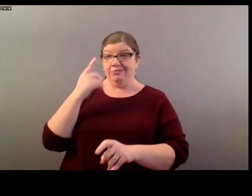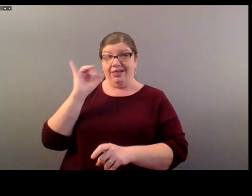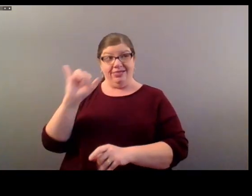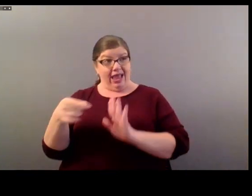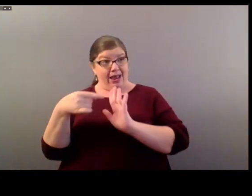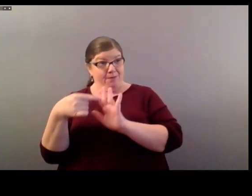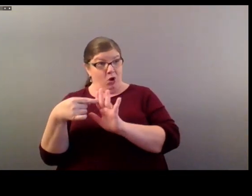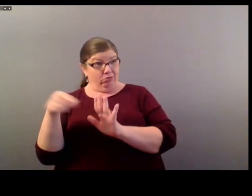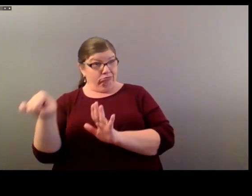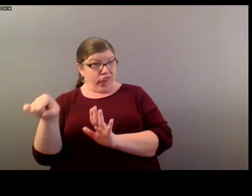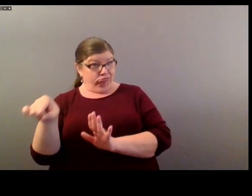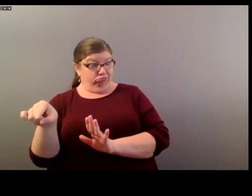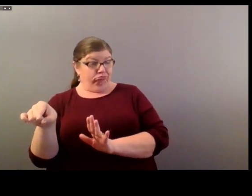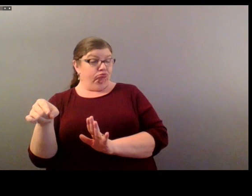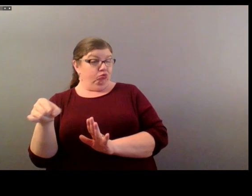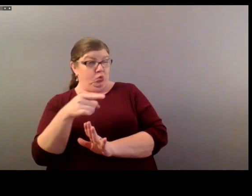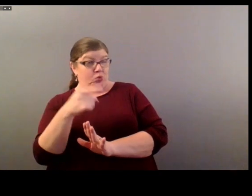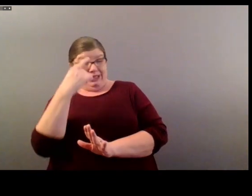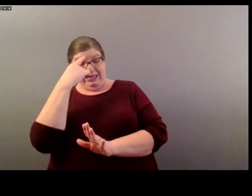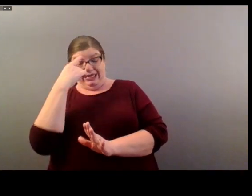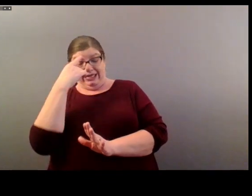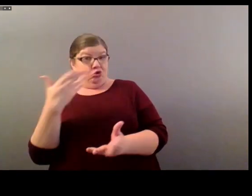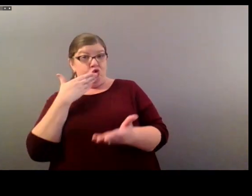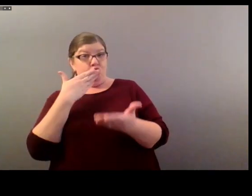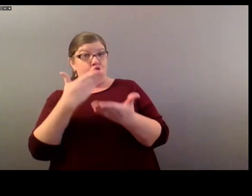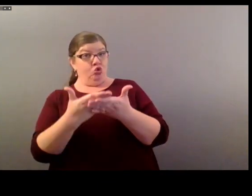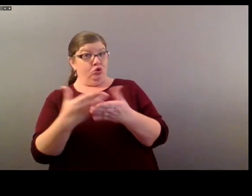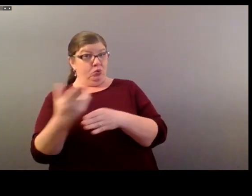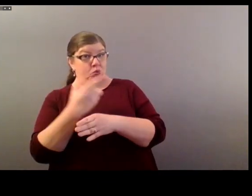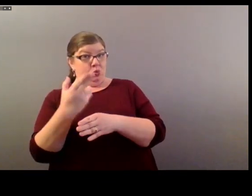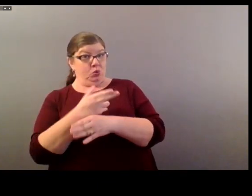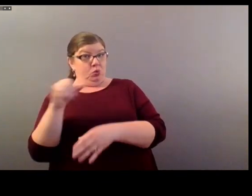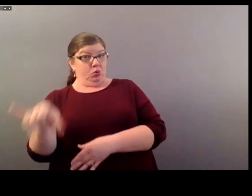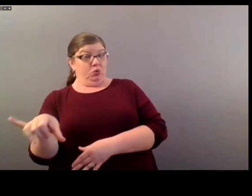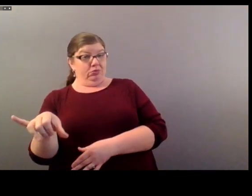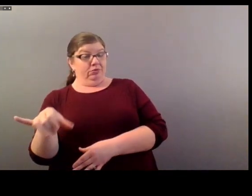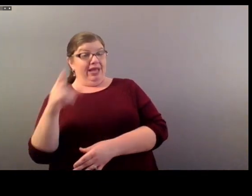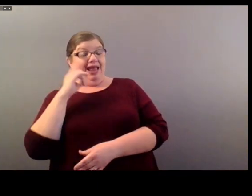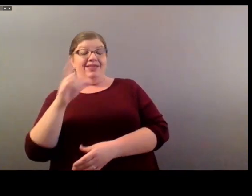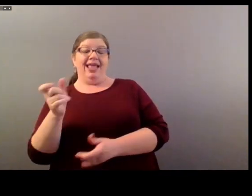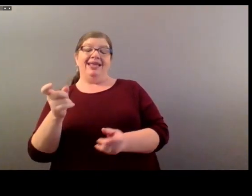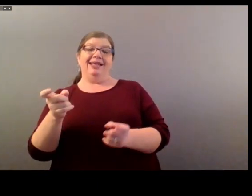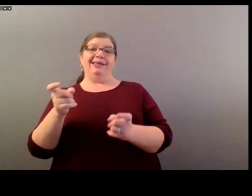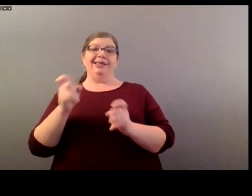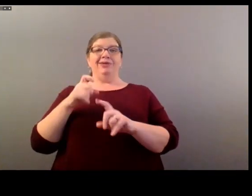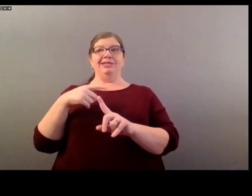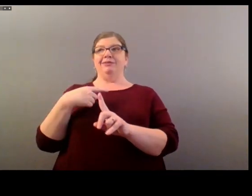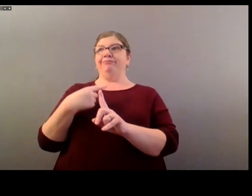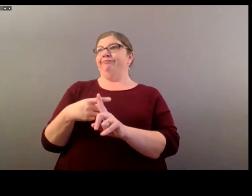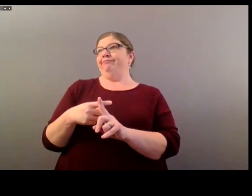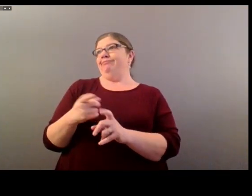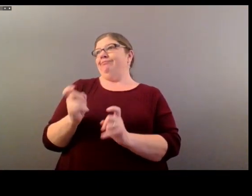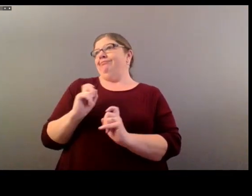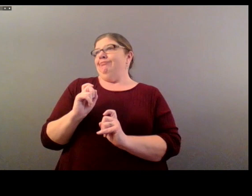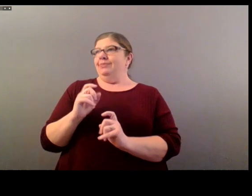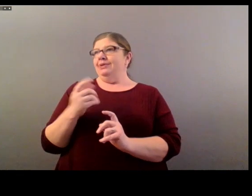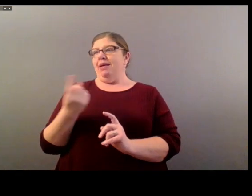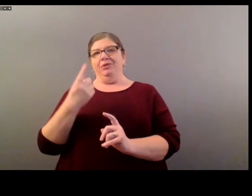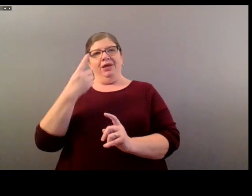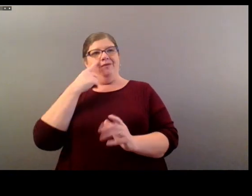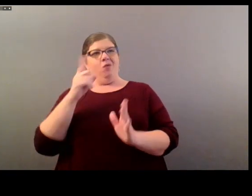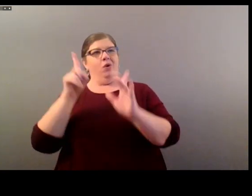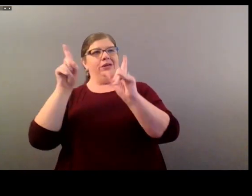is a good thing to employ if incentivized testing could work on a more broad